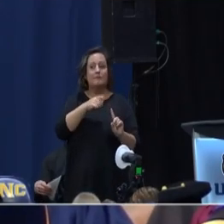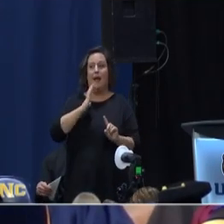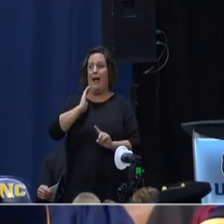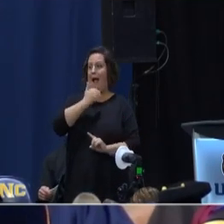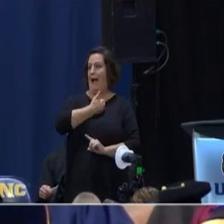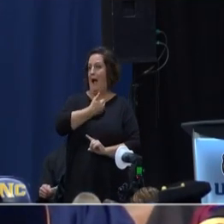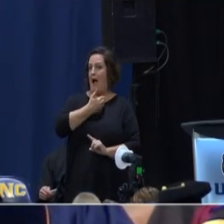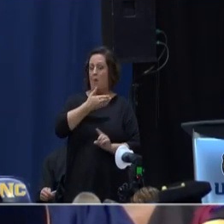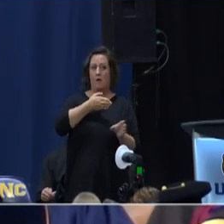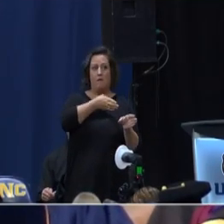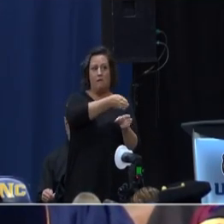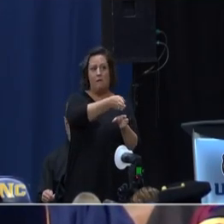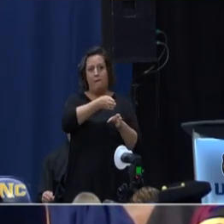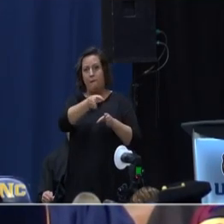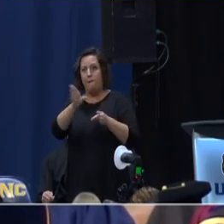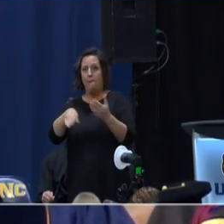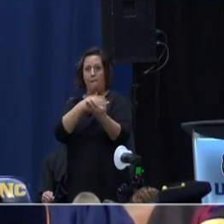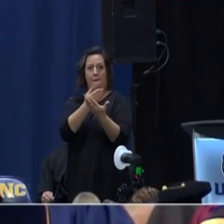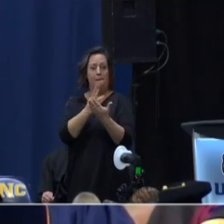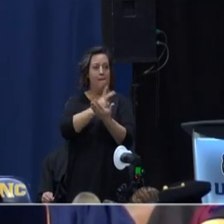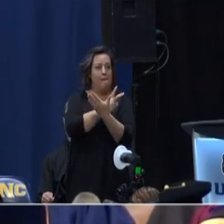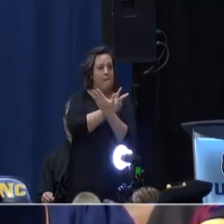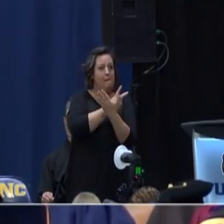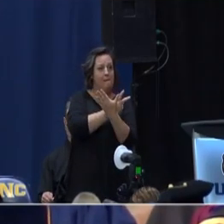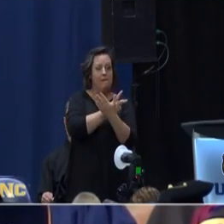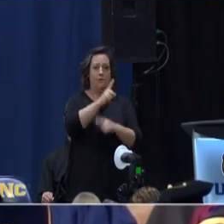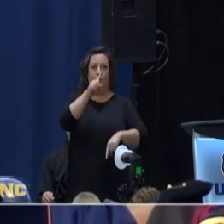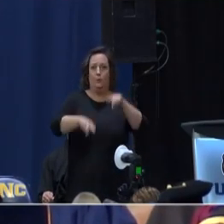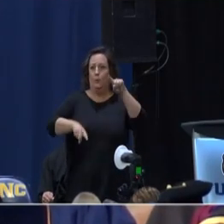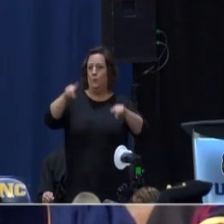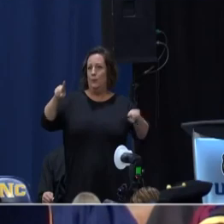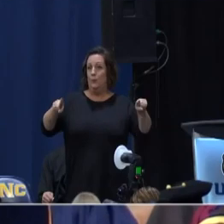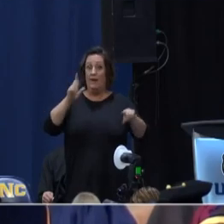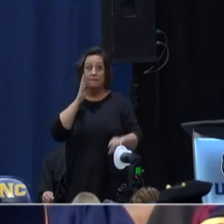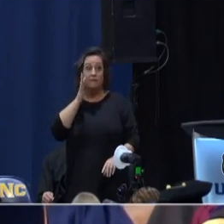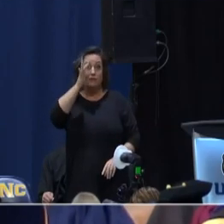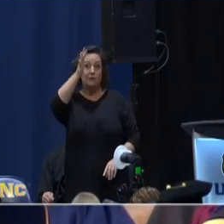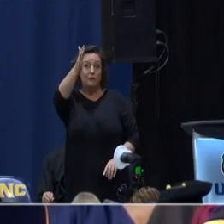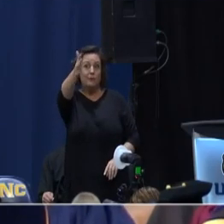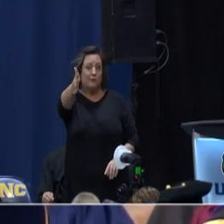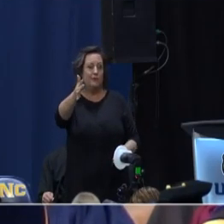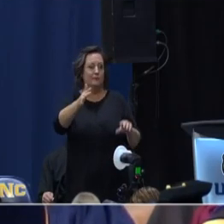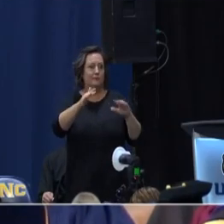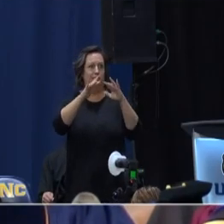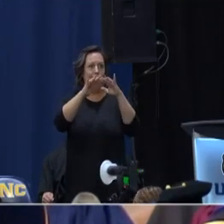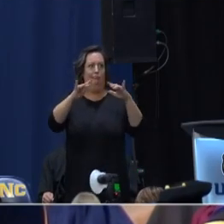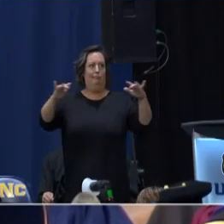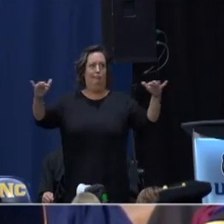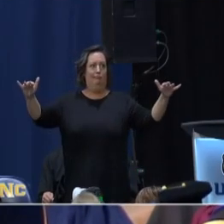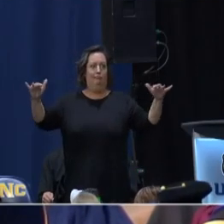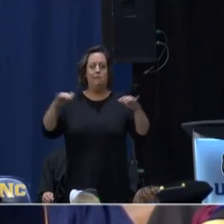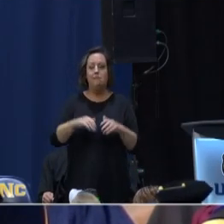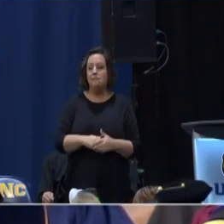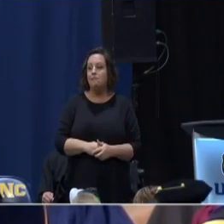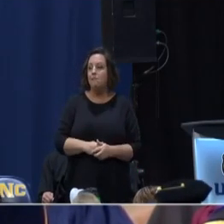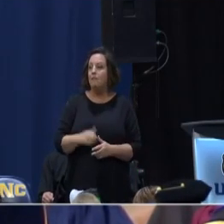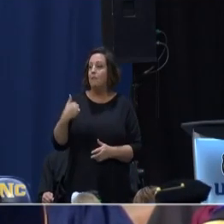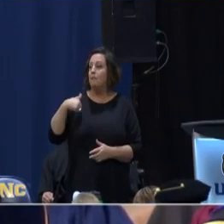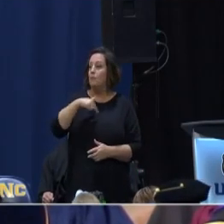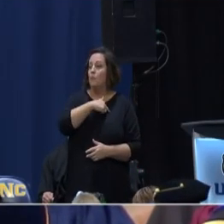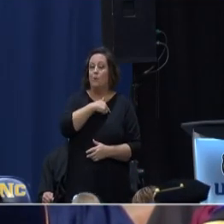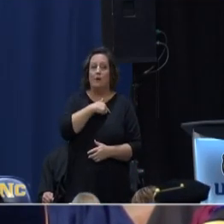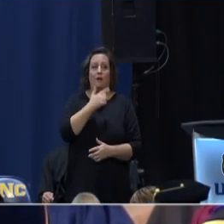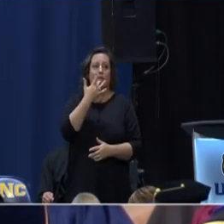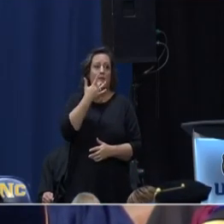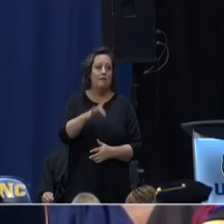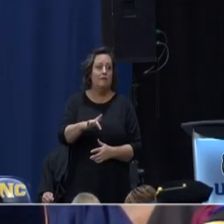wildly different, and our future paths are even more varied. But we have all been lucky enough to have at least one positive